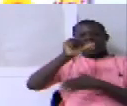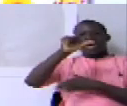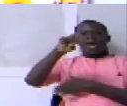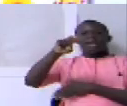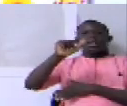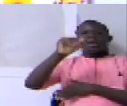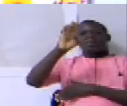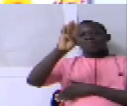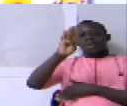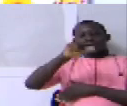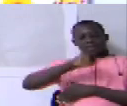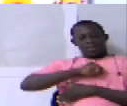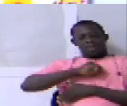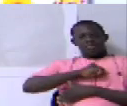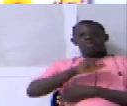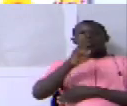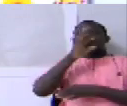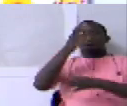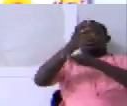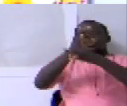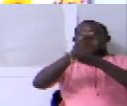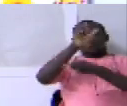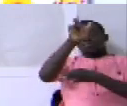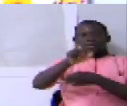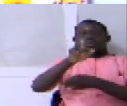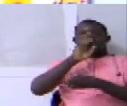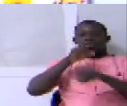Annabi was an instructor who trains me also.